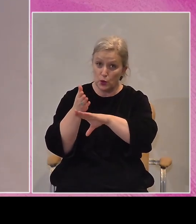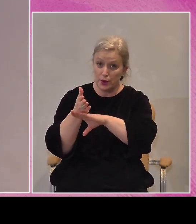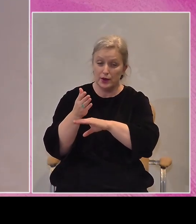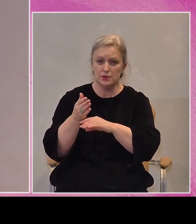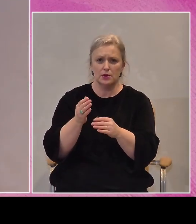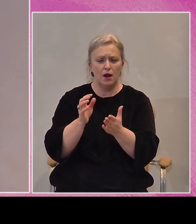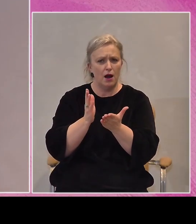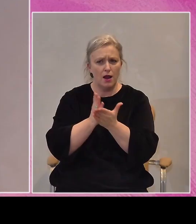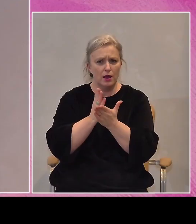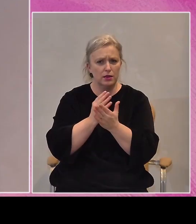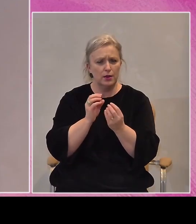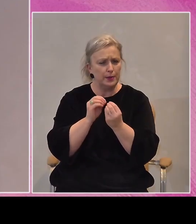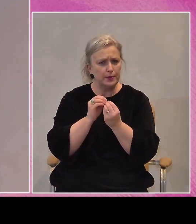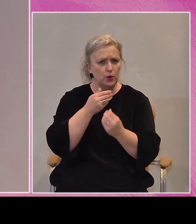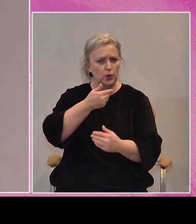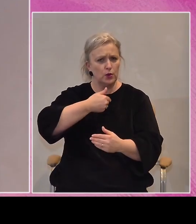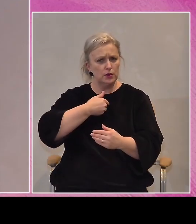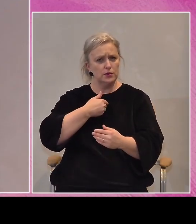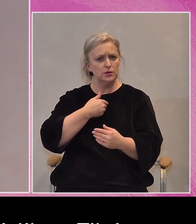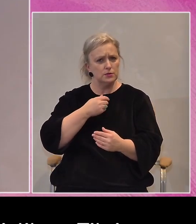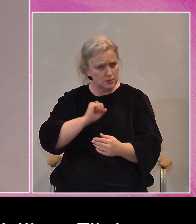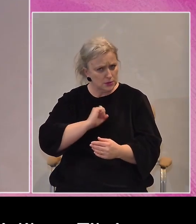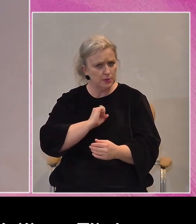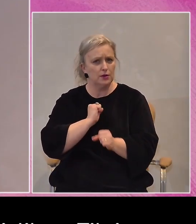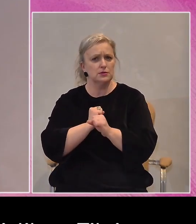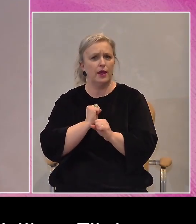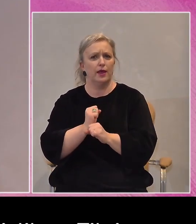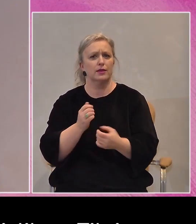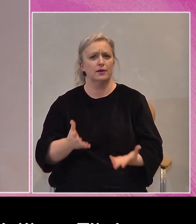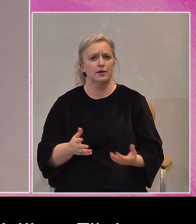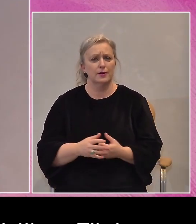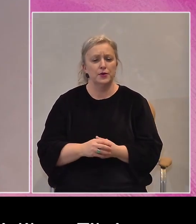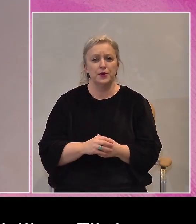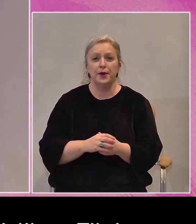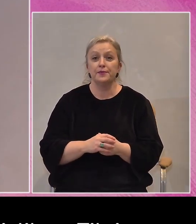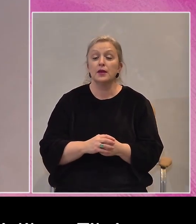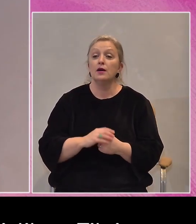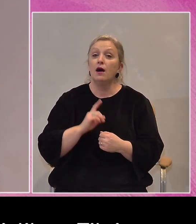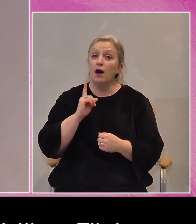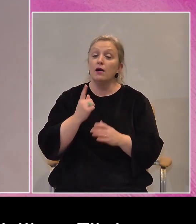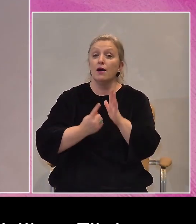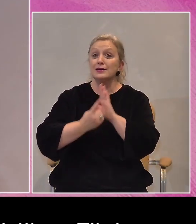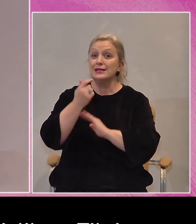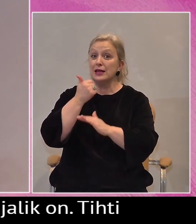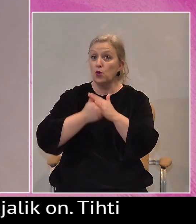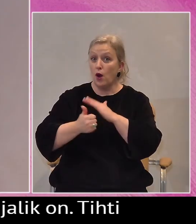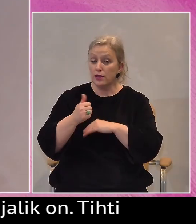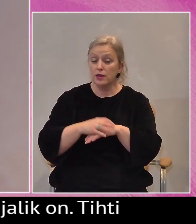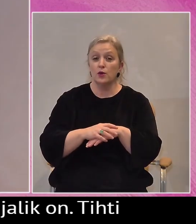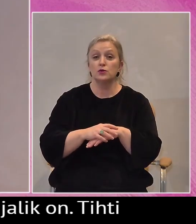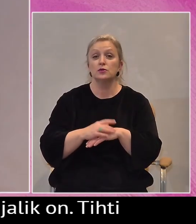For both of these efforts, I've often been asked, Katrin, why are you doing all of